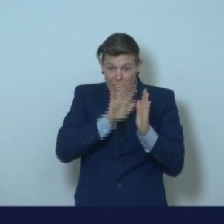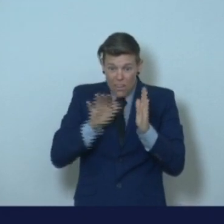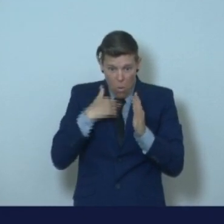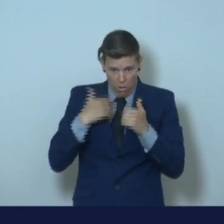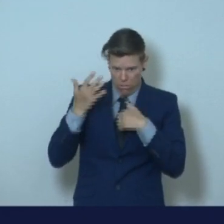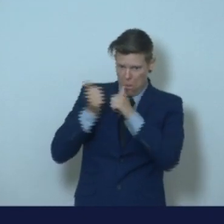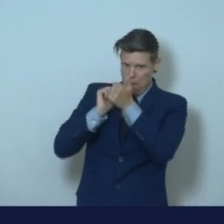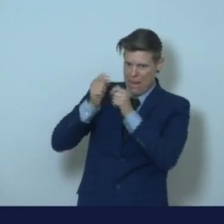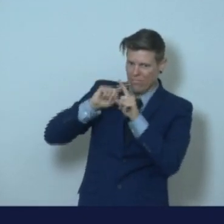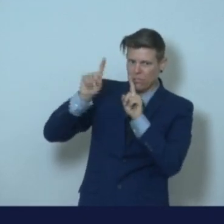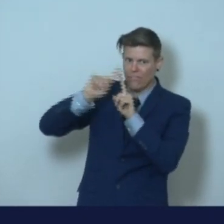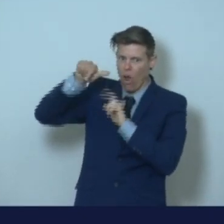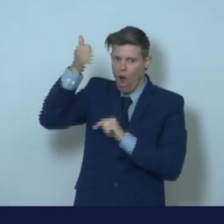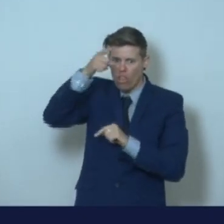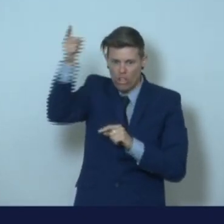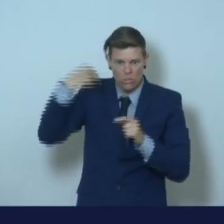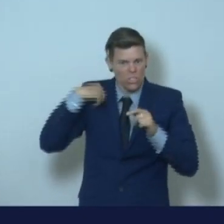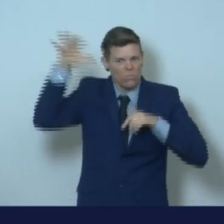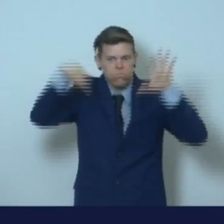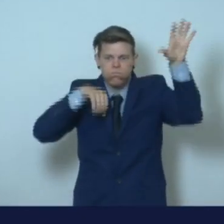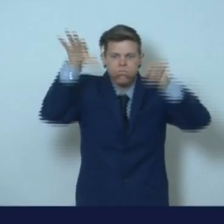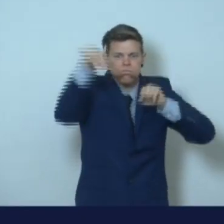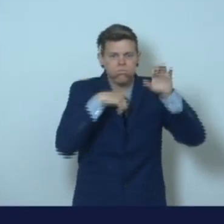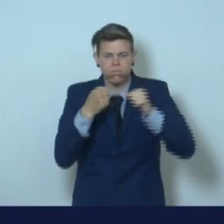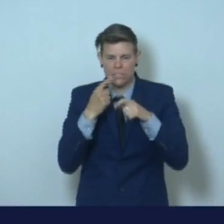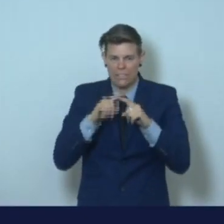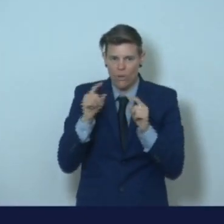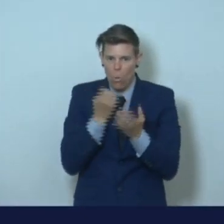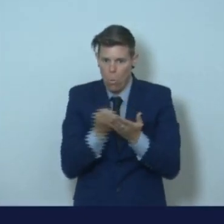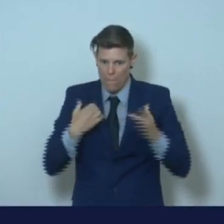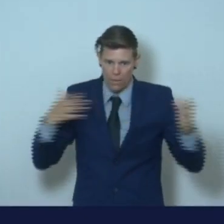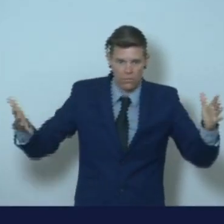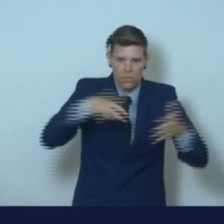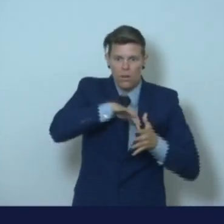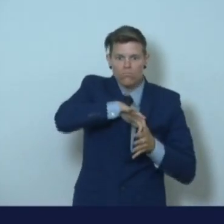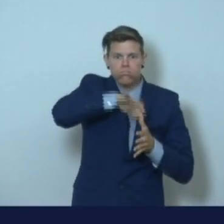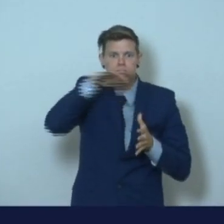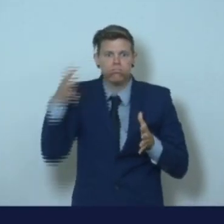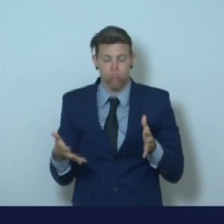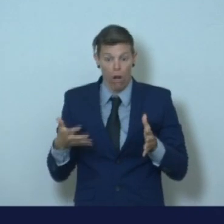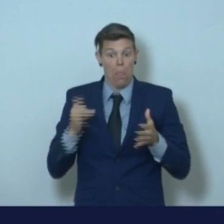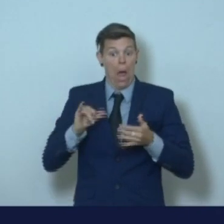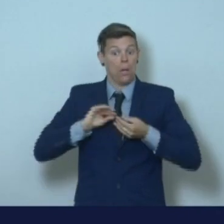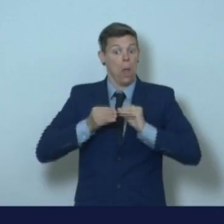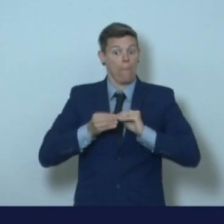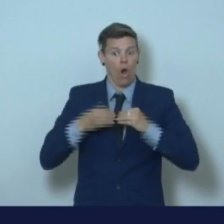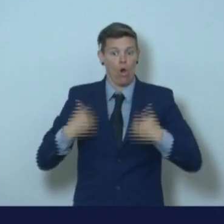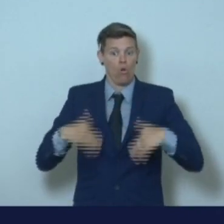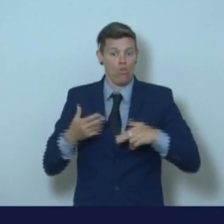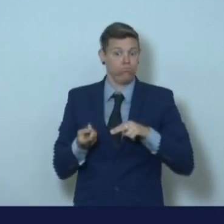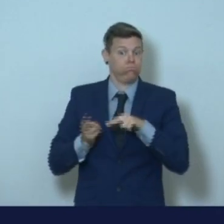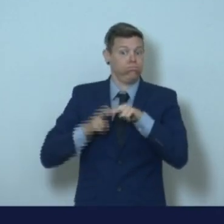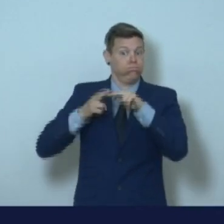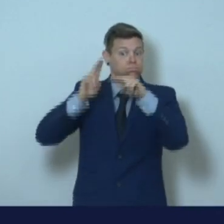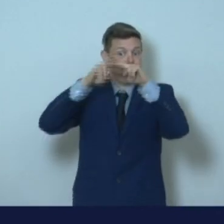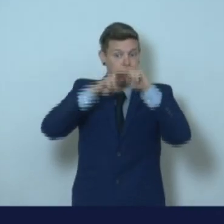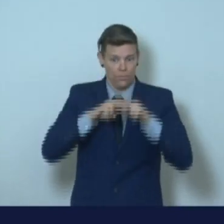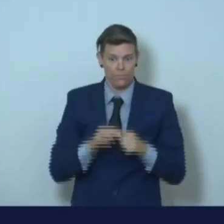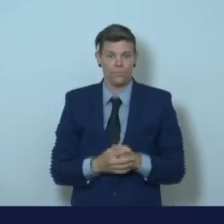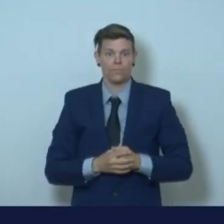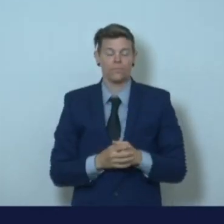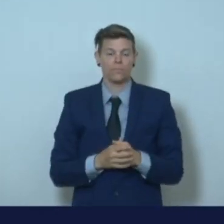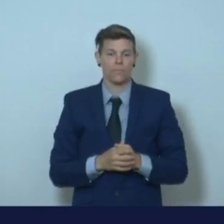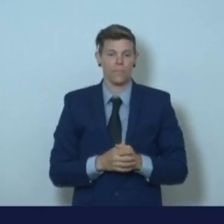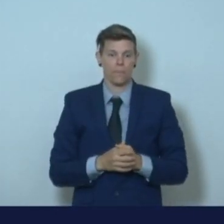and supplies and instruments. We want to continue to increase that the level of testing we do every day. And again, we're